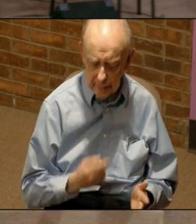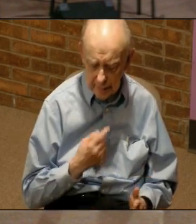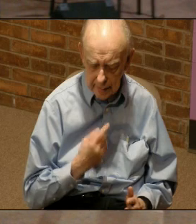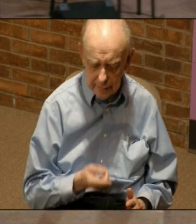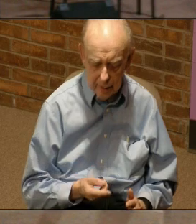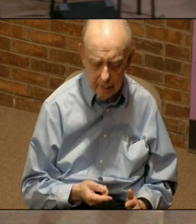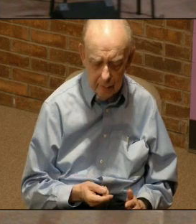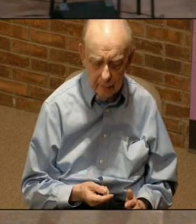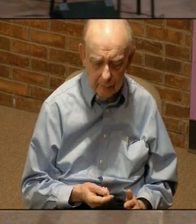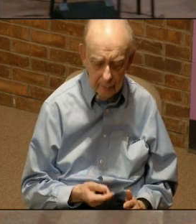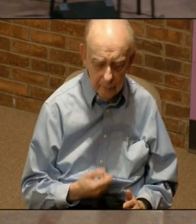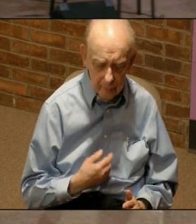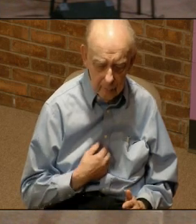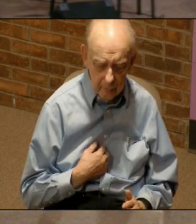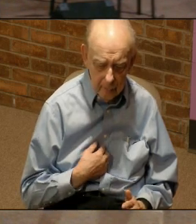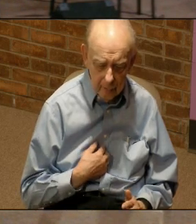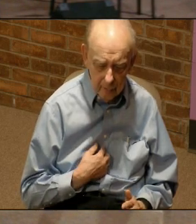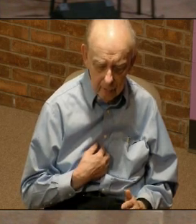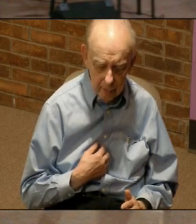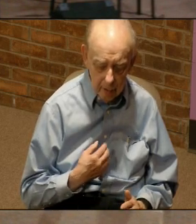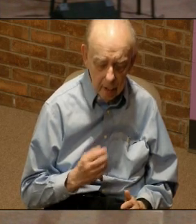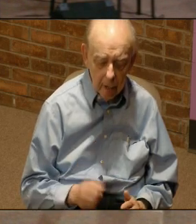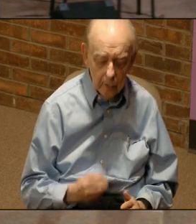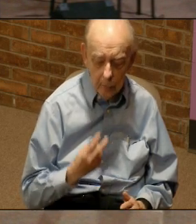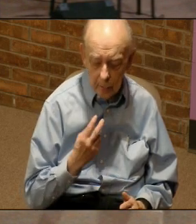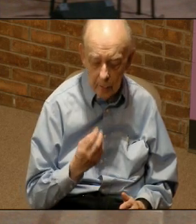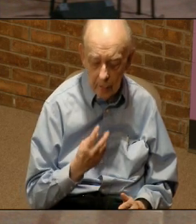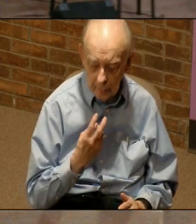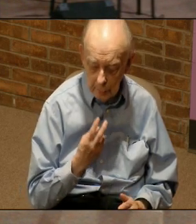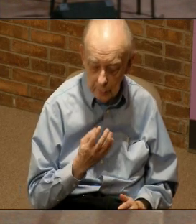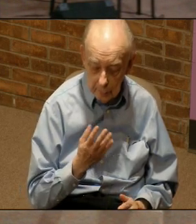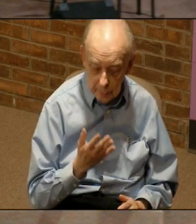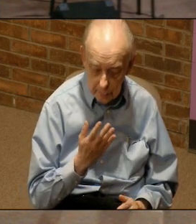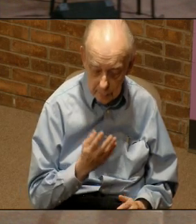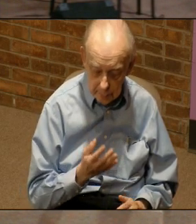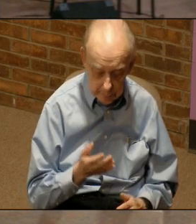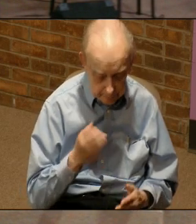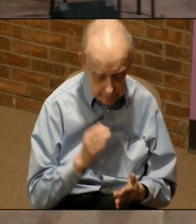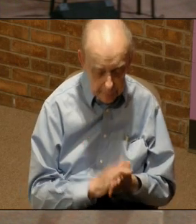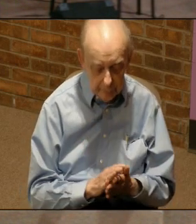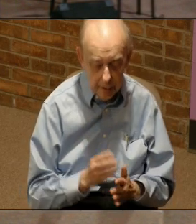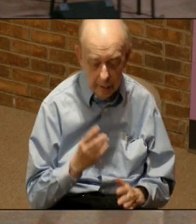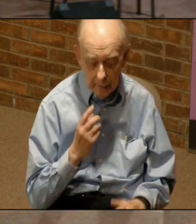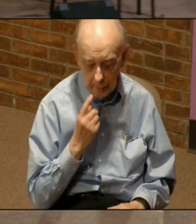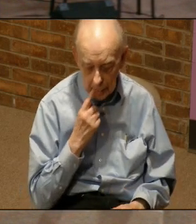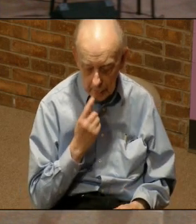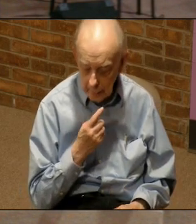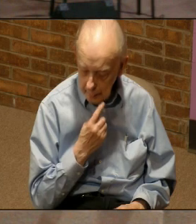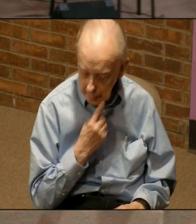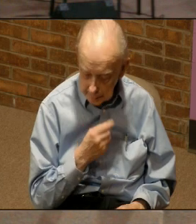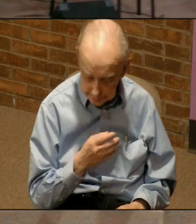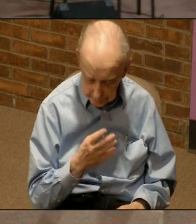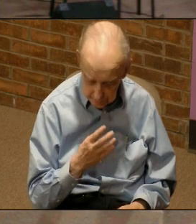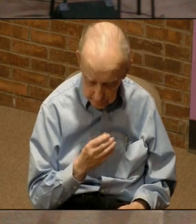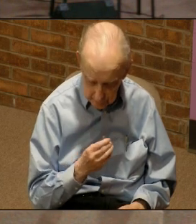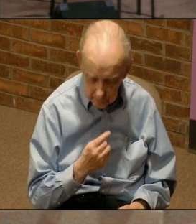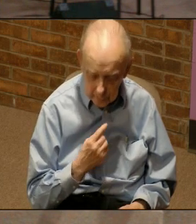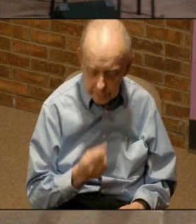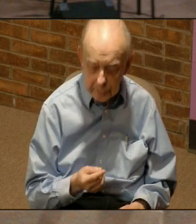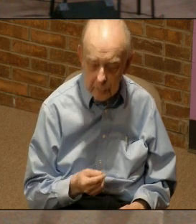replied, I'm going to believe my eyes. So the first little boy quietly but confidently